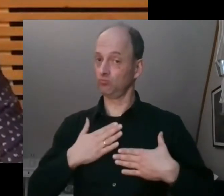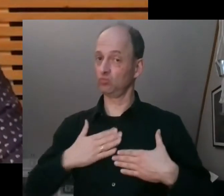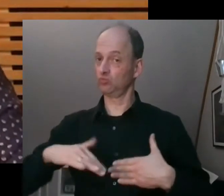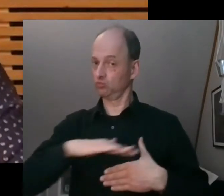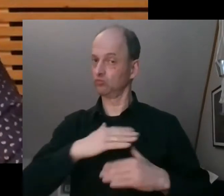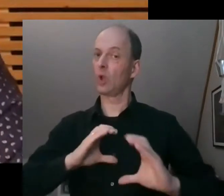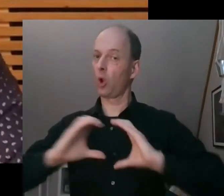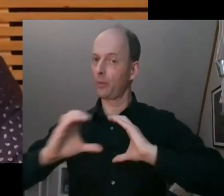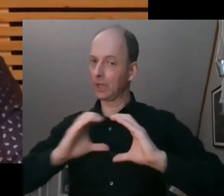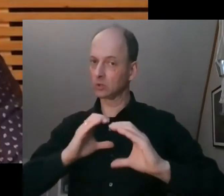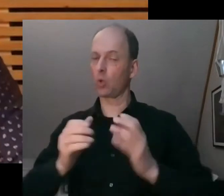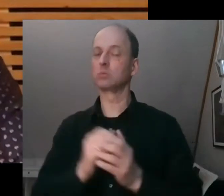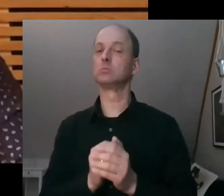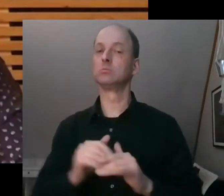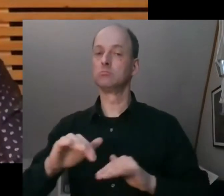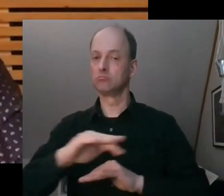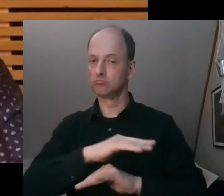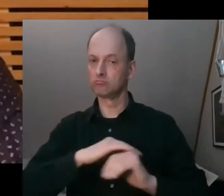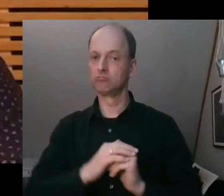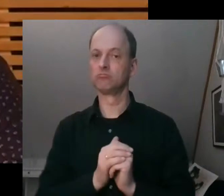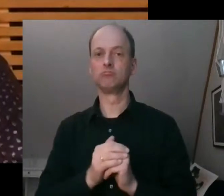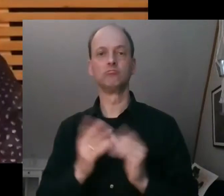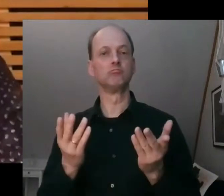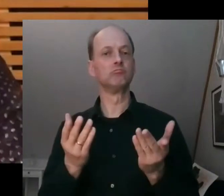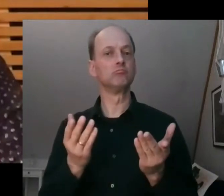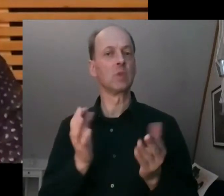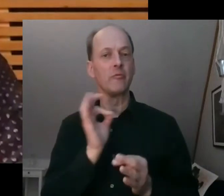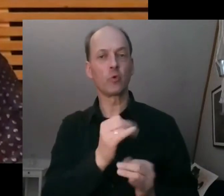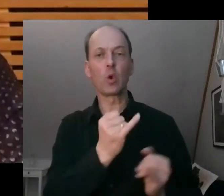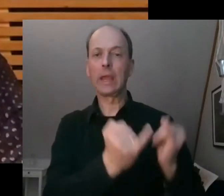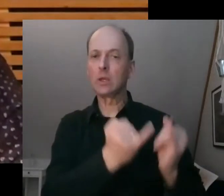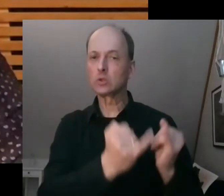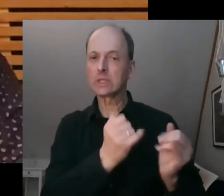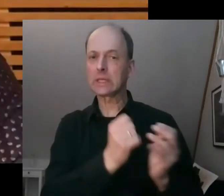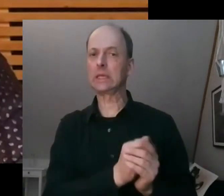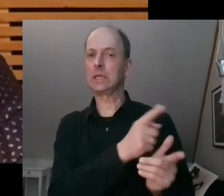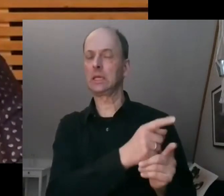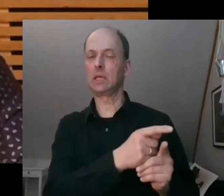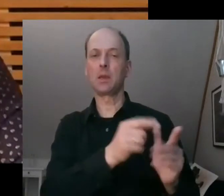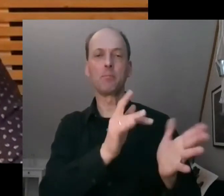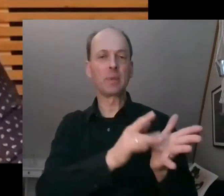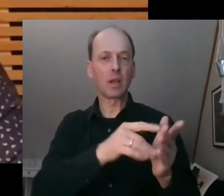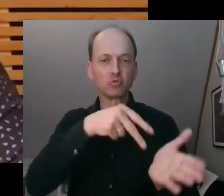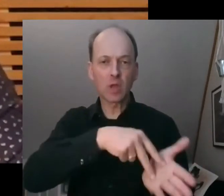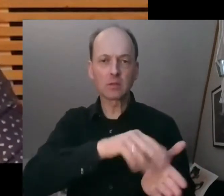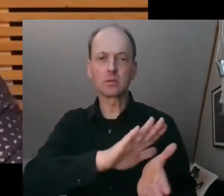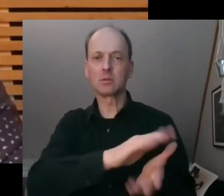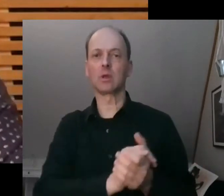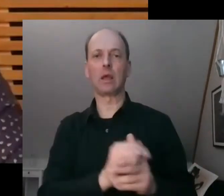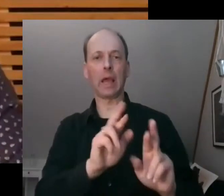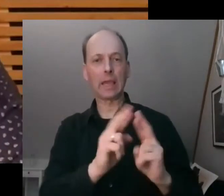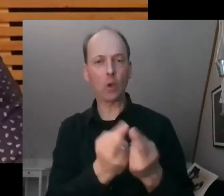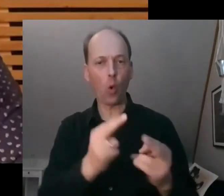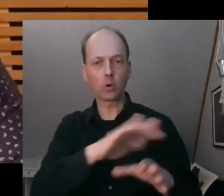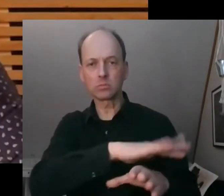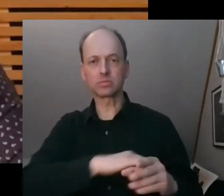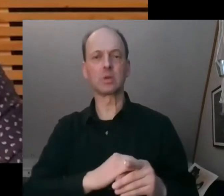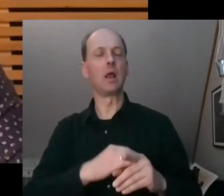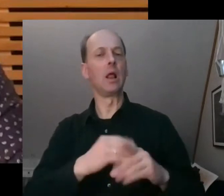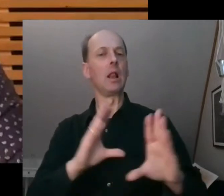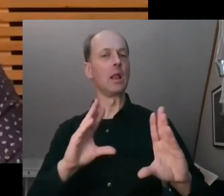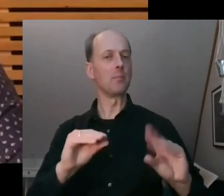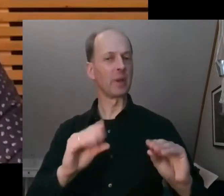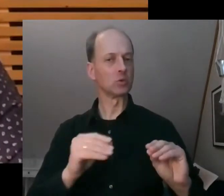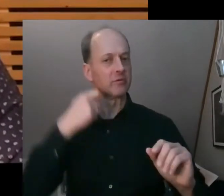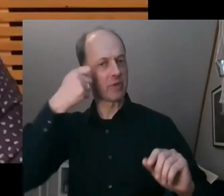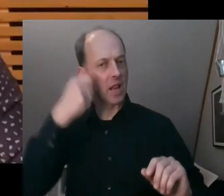our communication, we are far away from the industry films, from the medium